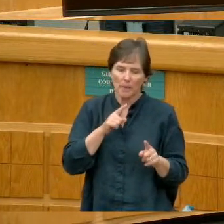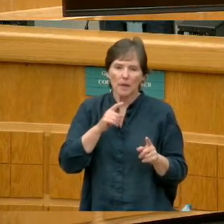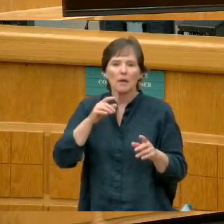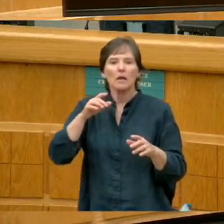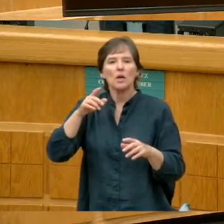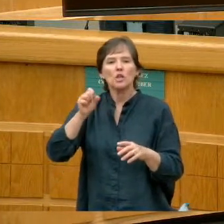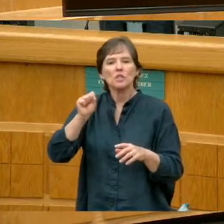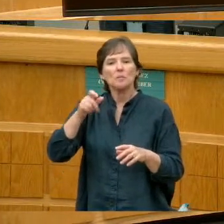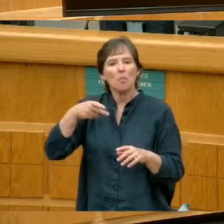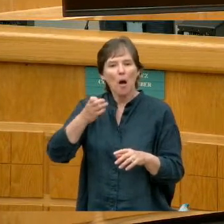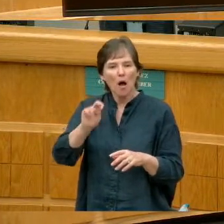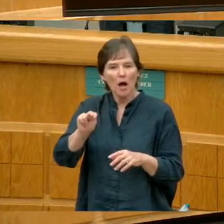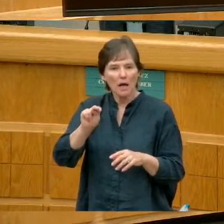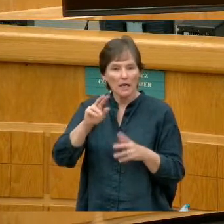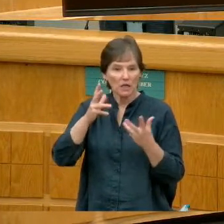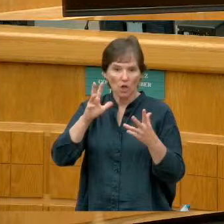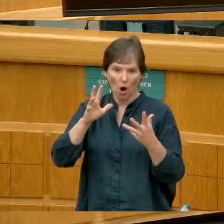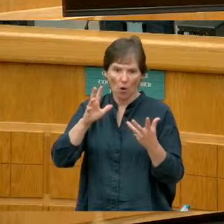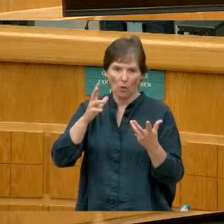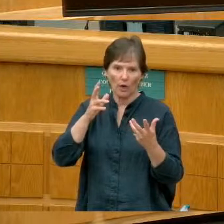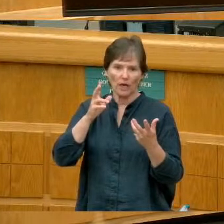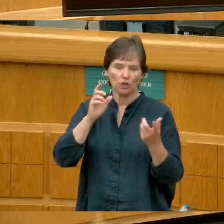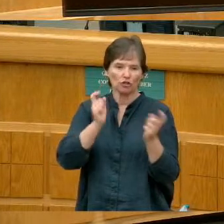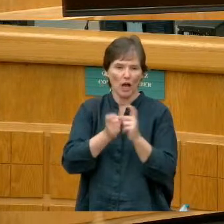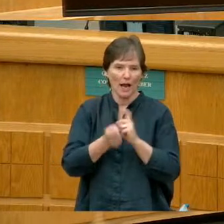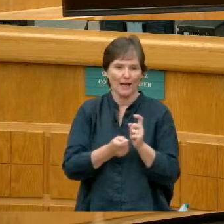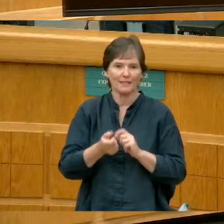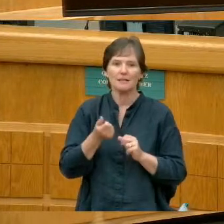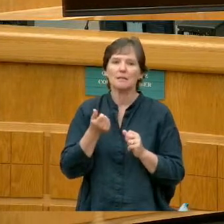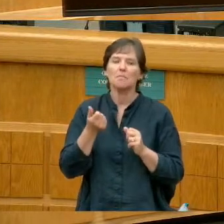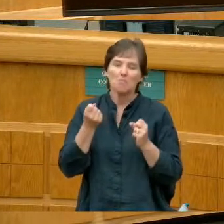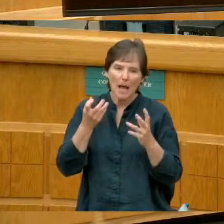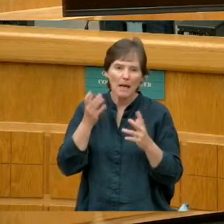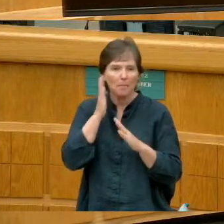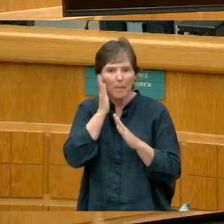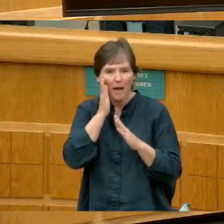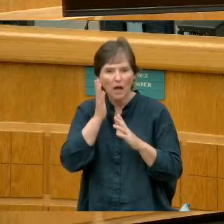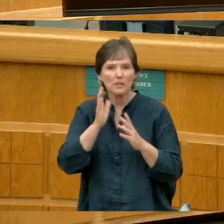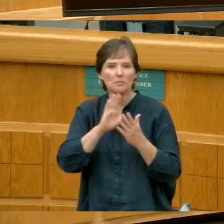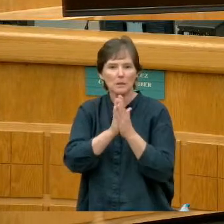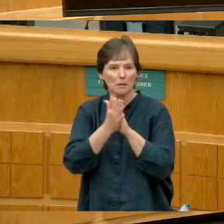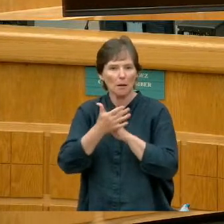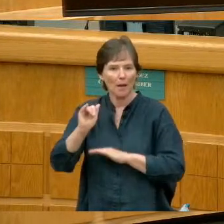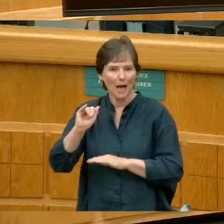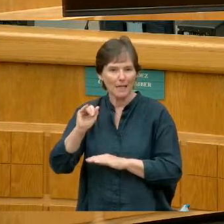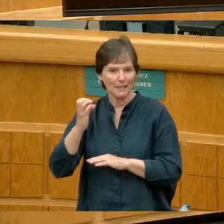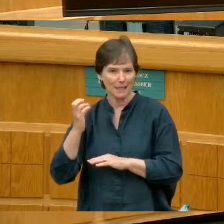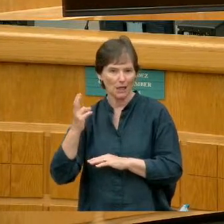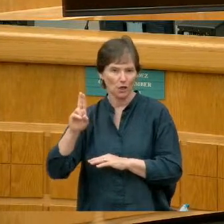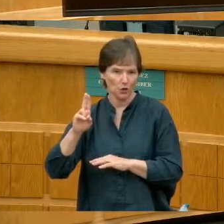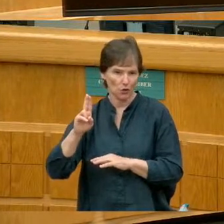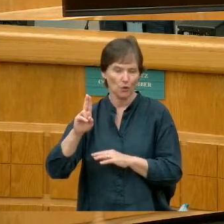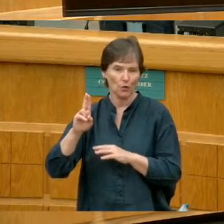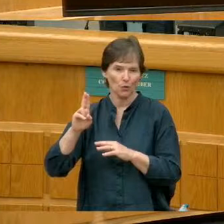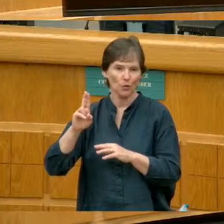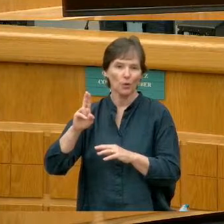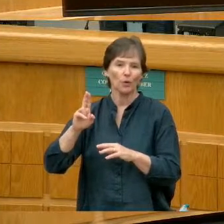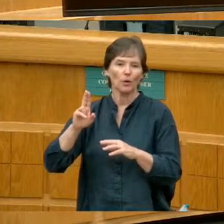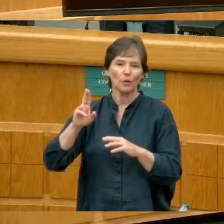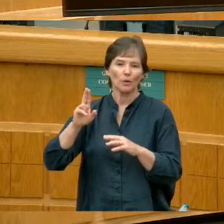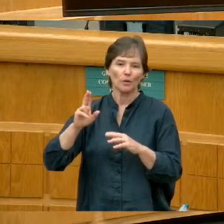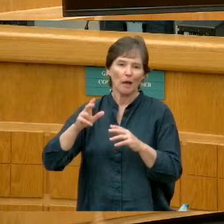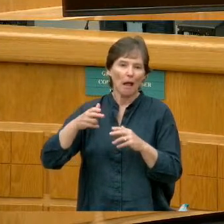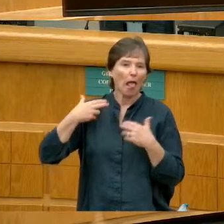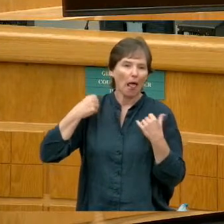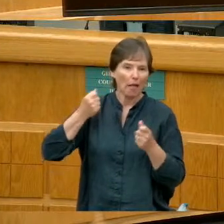implementing alternate care beds, sites, if you will, constantly during the spike. So we've moved from